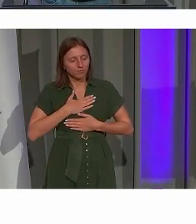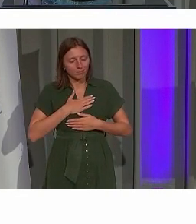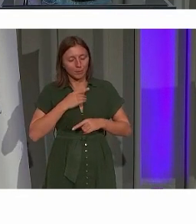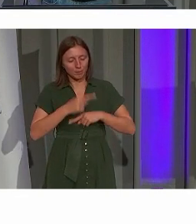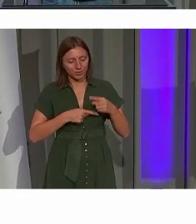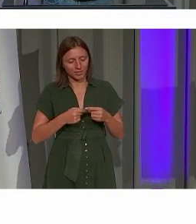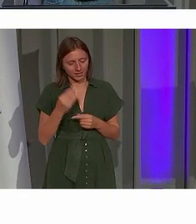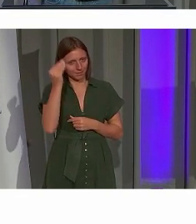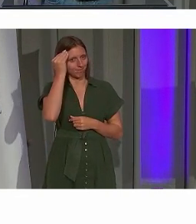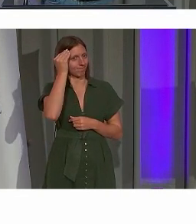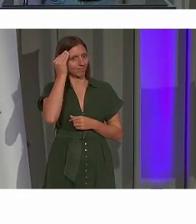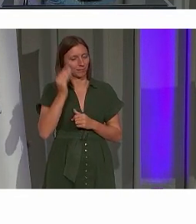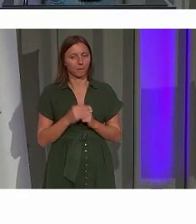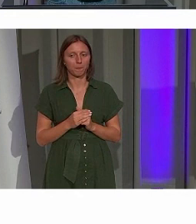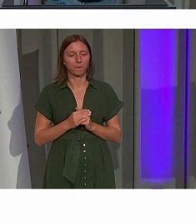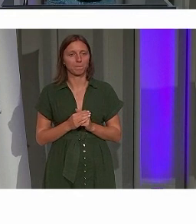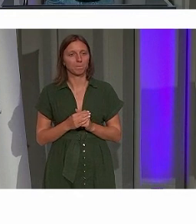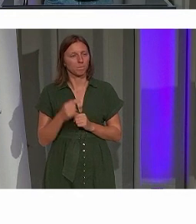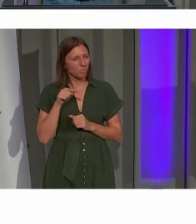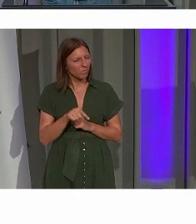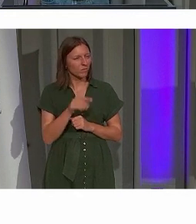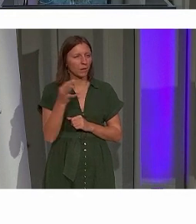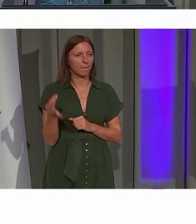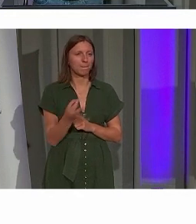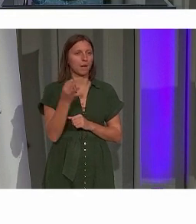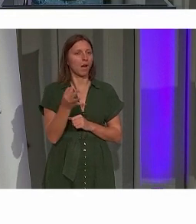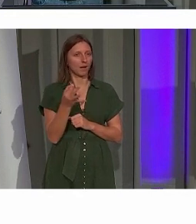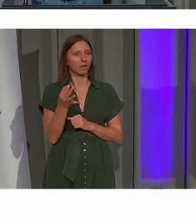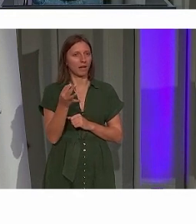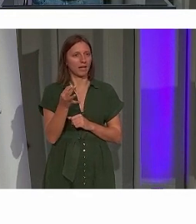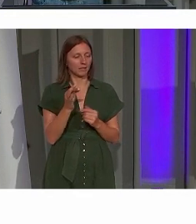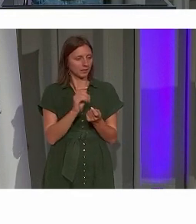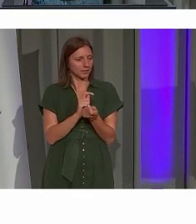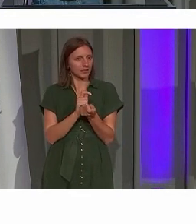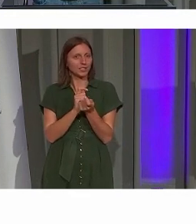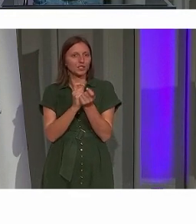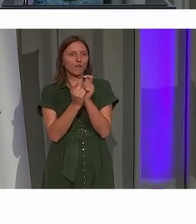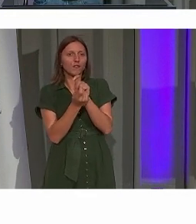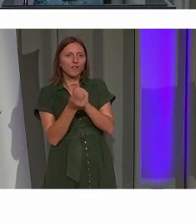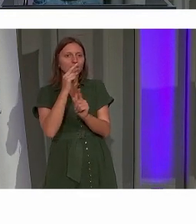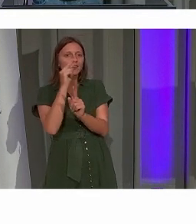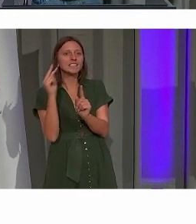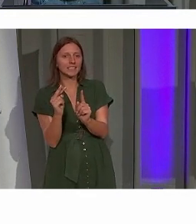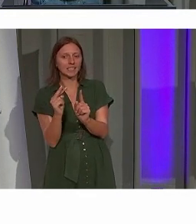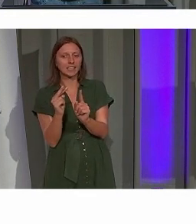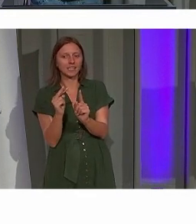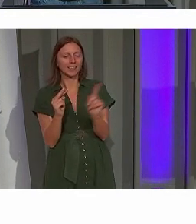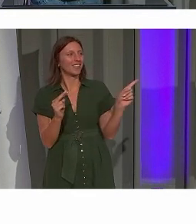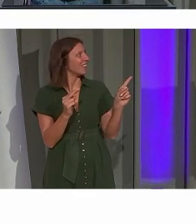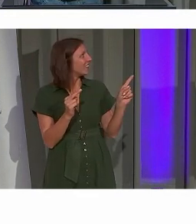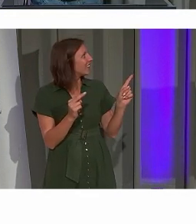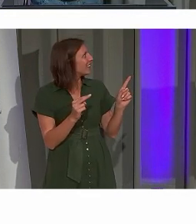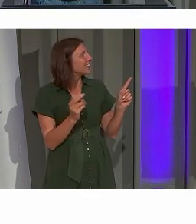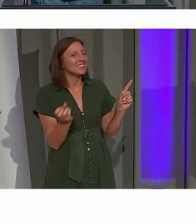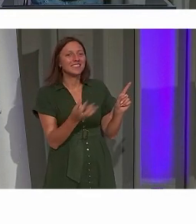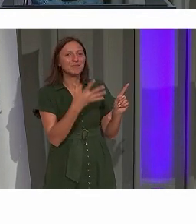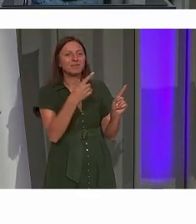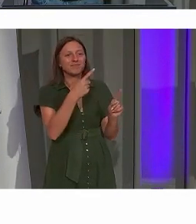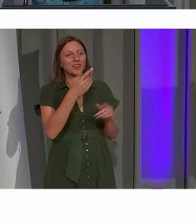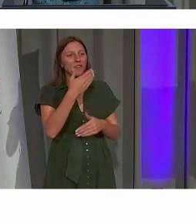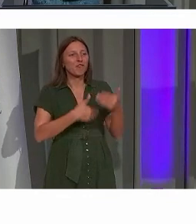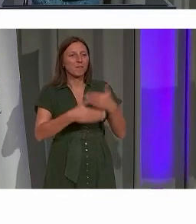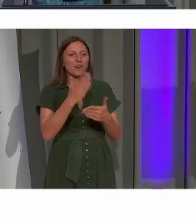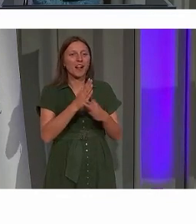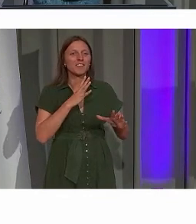our perspective. People are actually the center of our perspective. This is an important paradigm